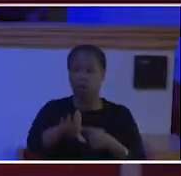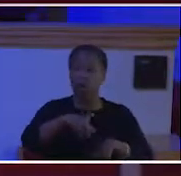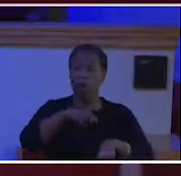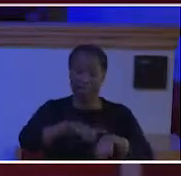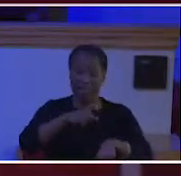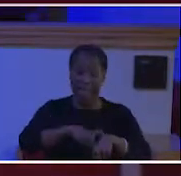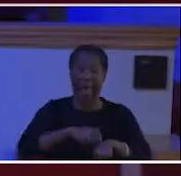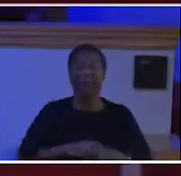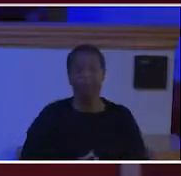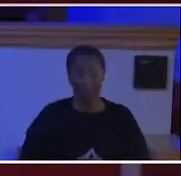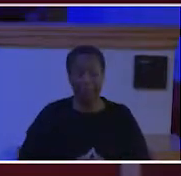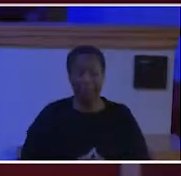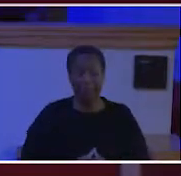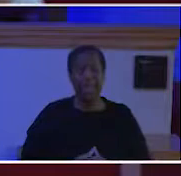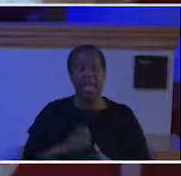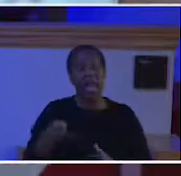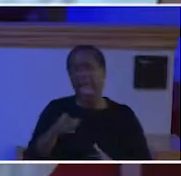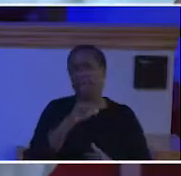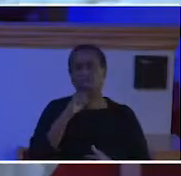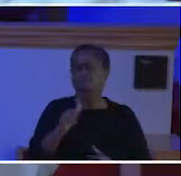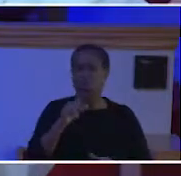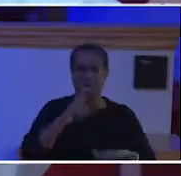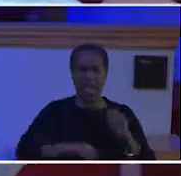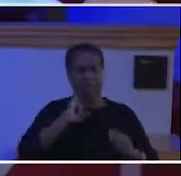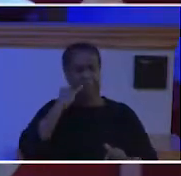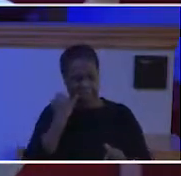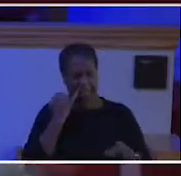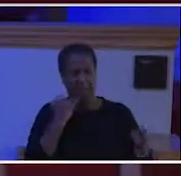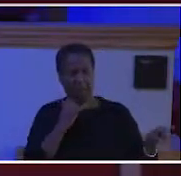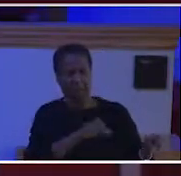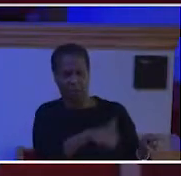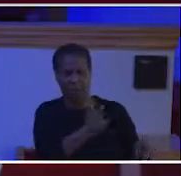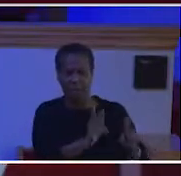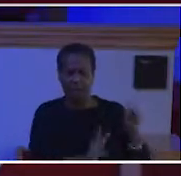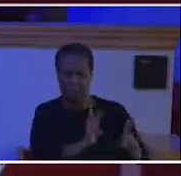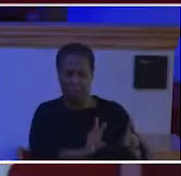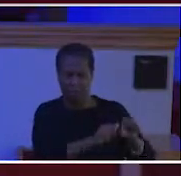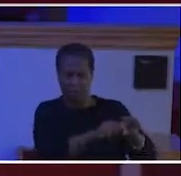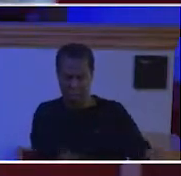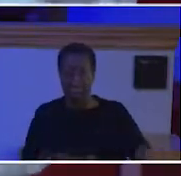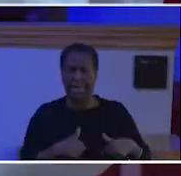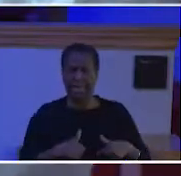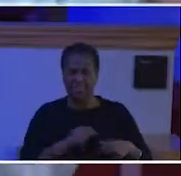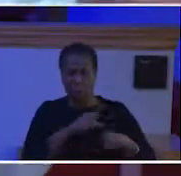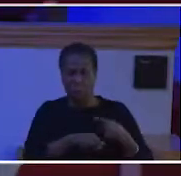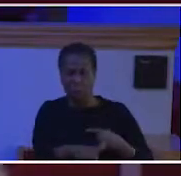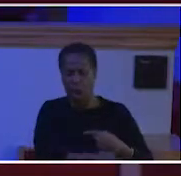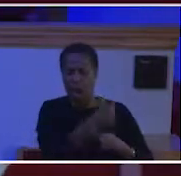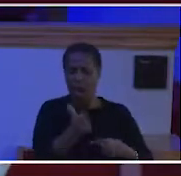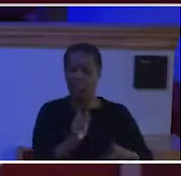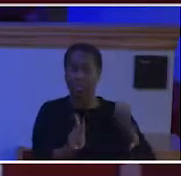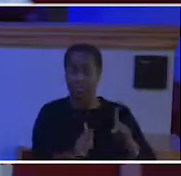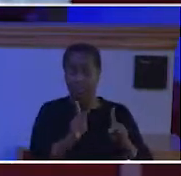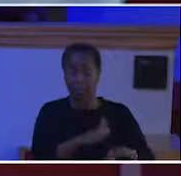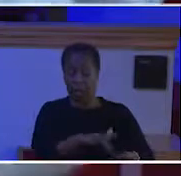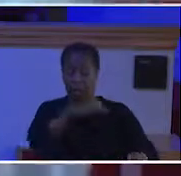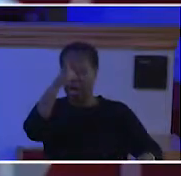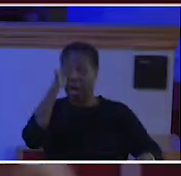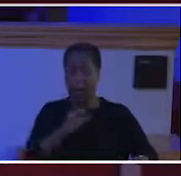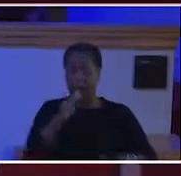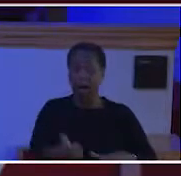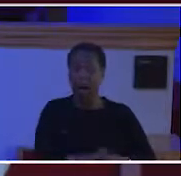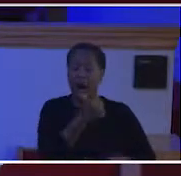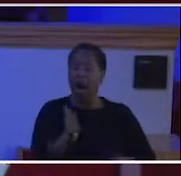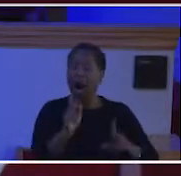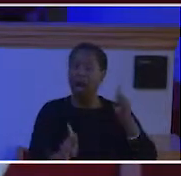is. And you can't be jealous of when other folk are getting blessed, when other folks are shining, when other